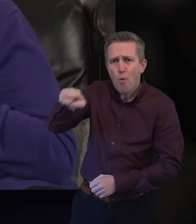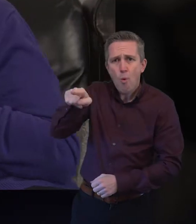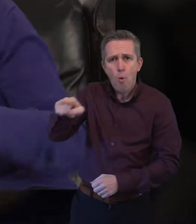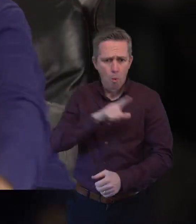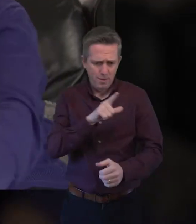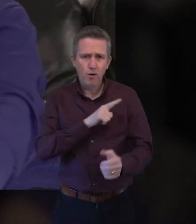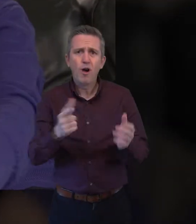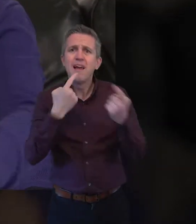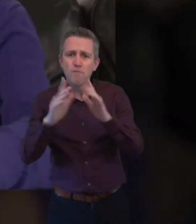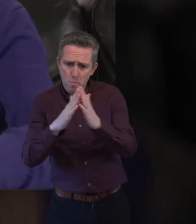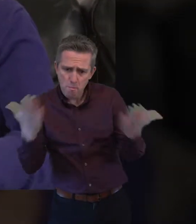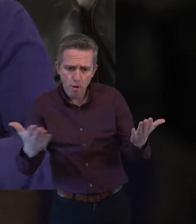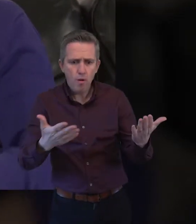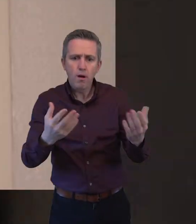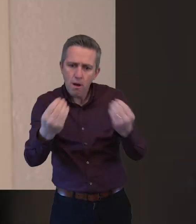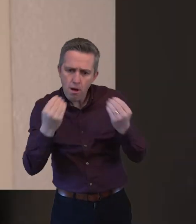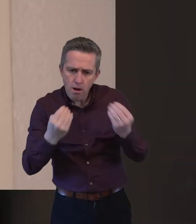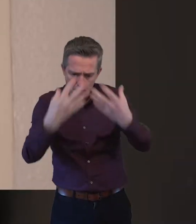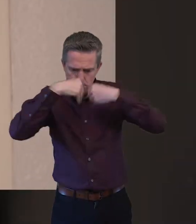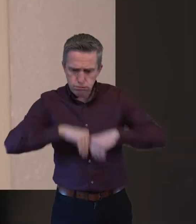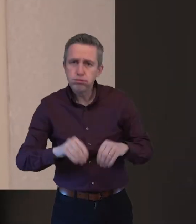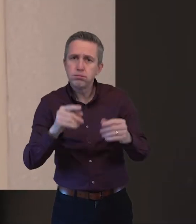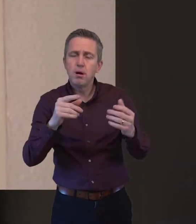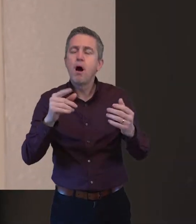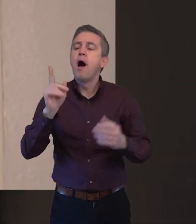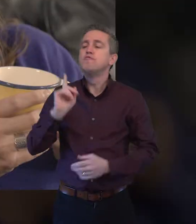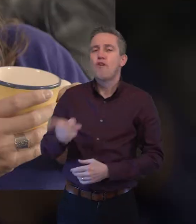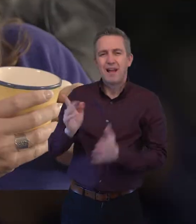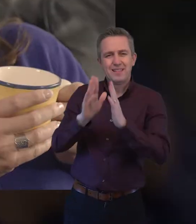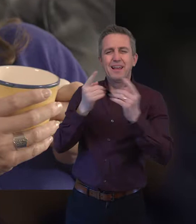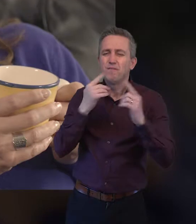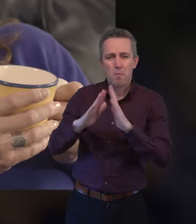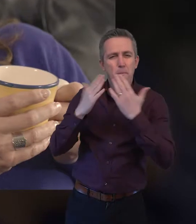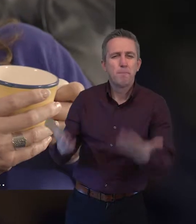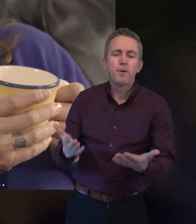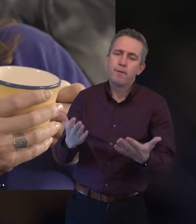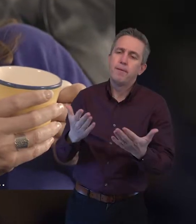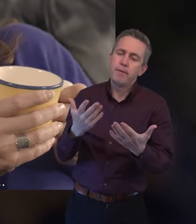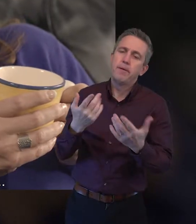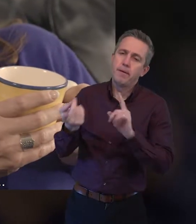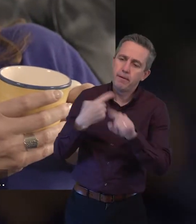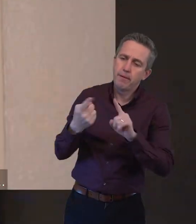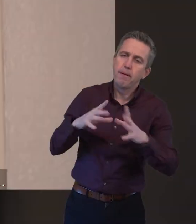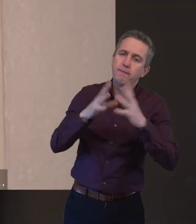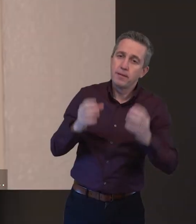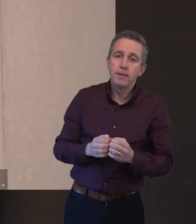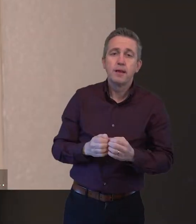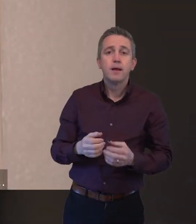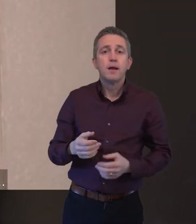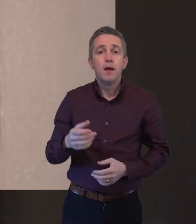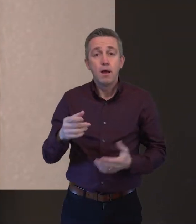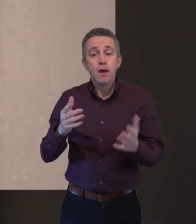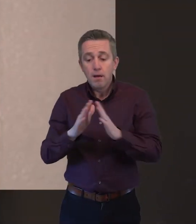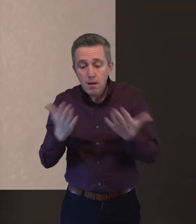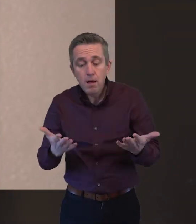a list in the handbook. Oh, the handbook. Of course the handbook. And does the handbook tell you when they come and cut the